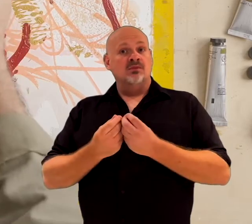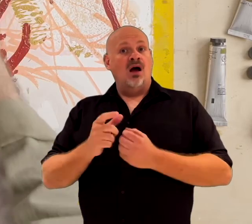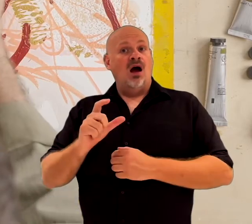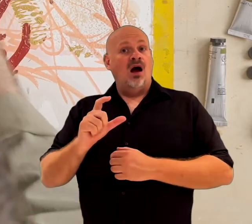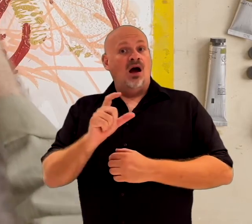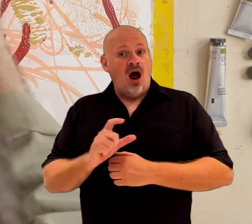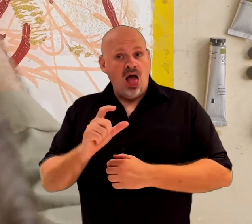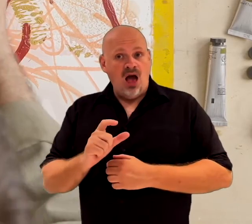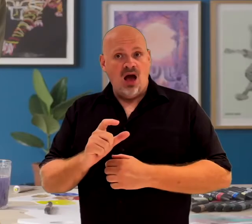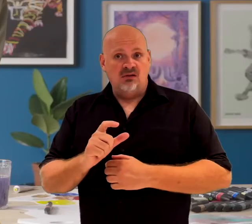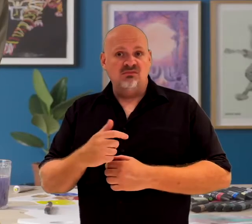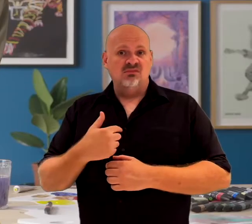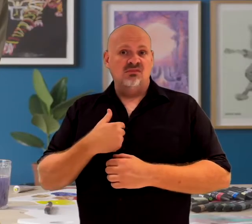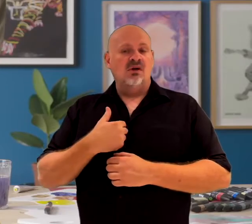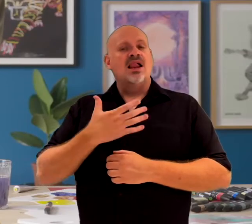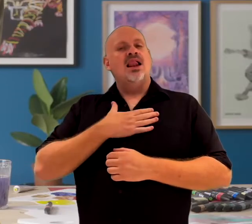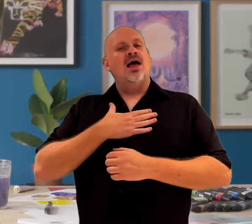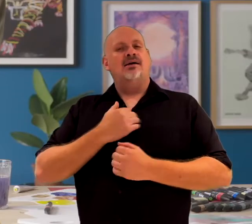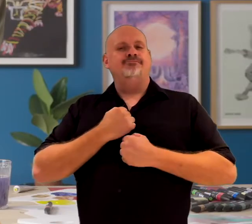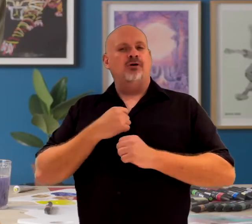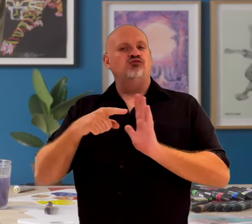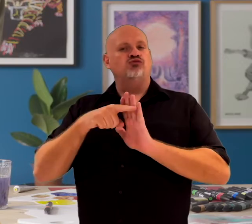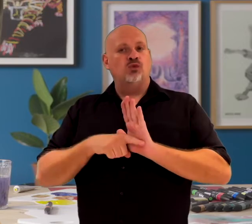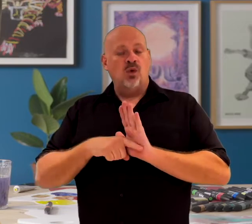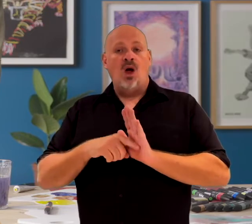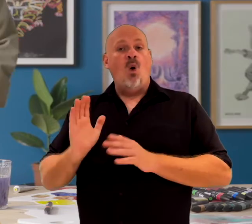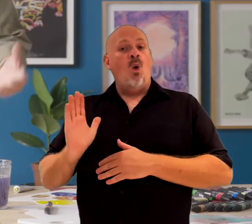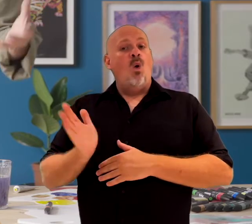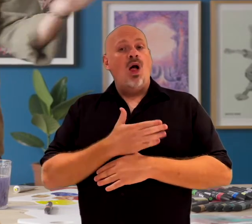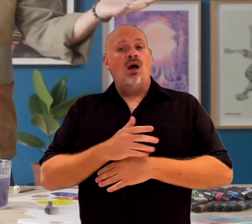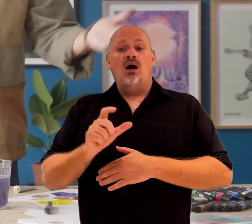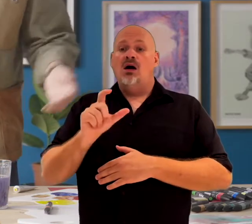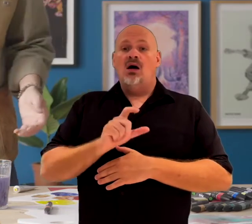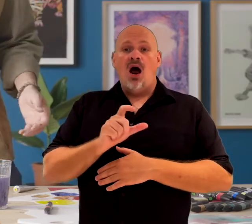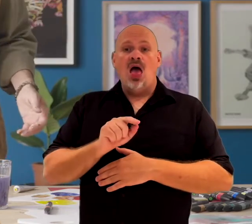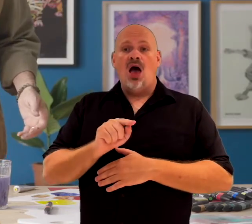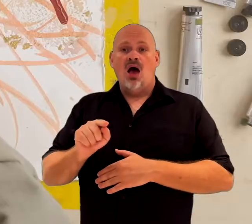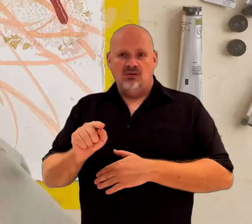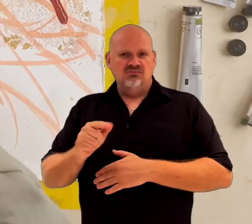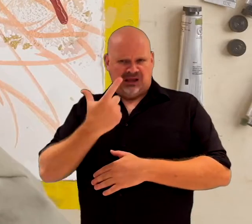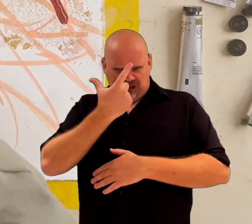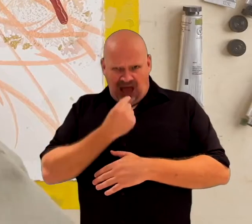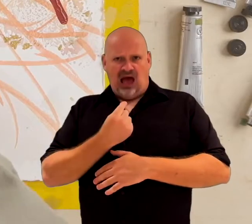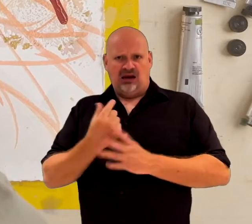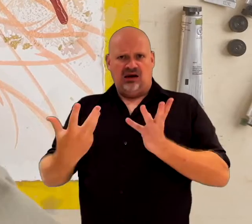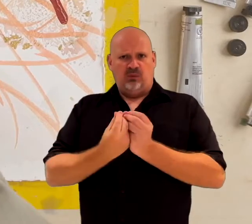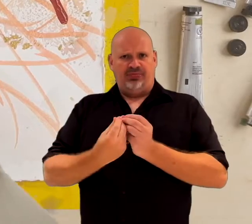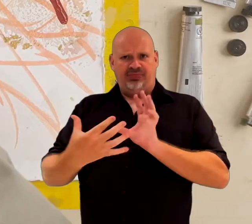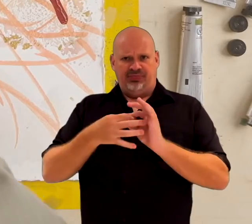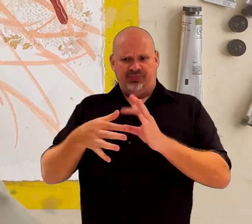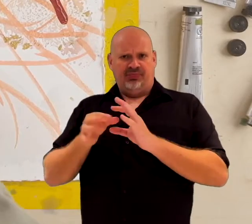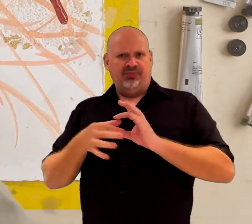And with color, I generally like to use the rule that all colors are potential to be